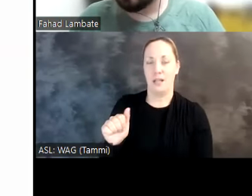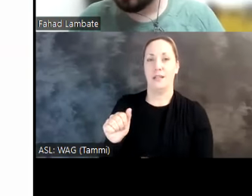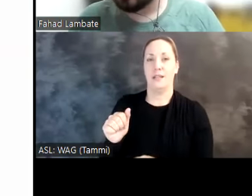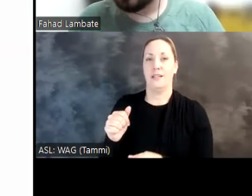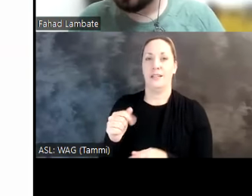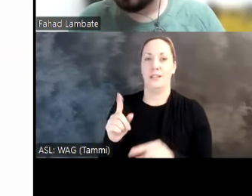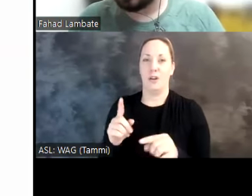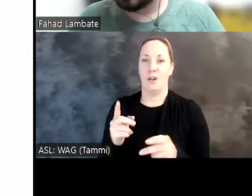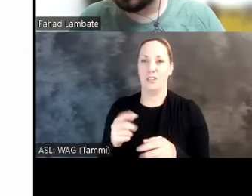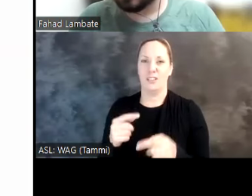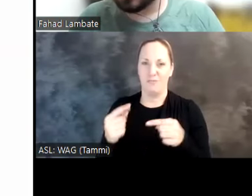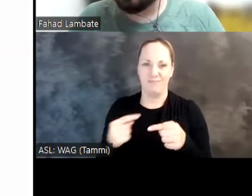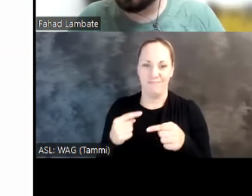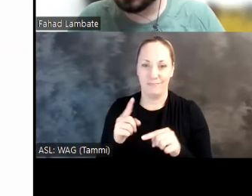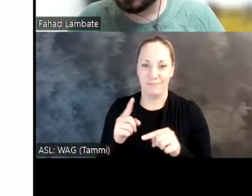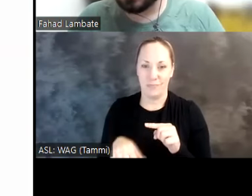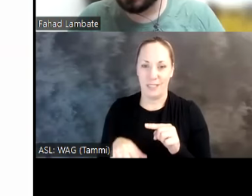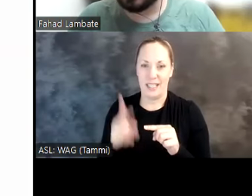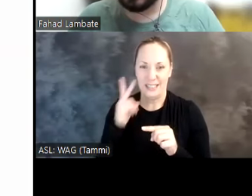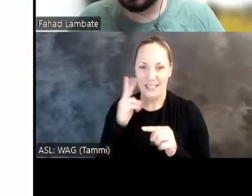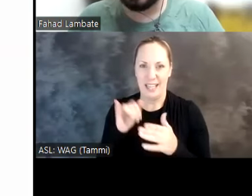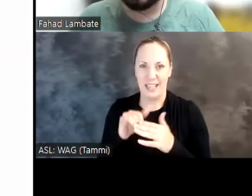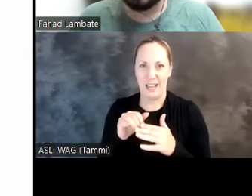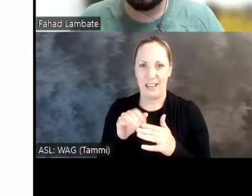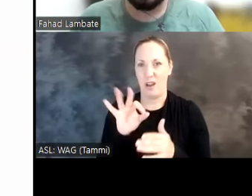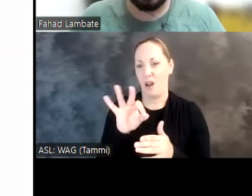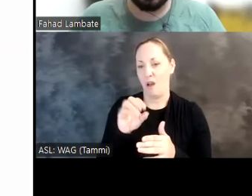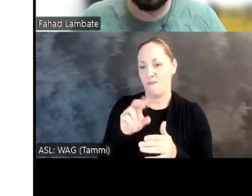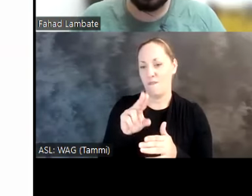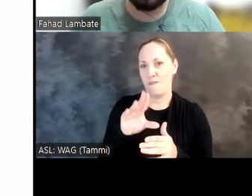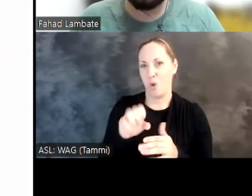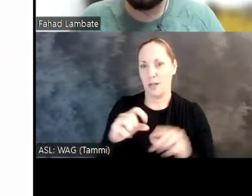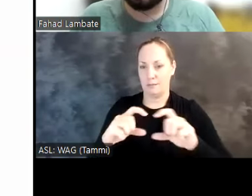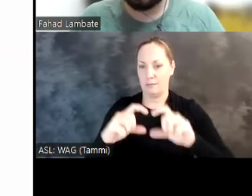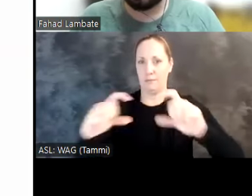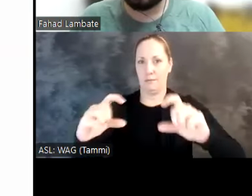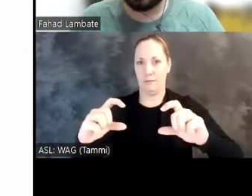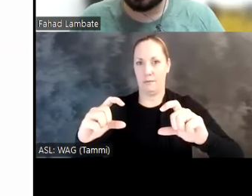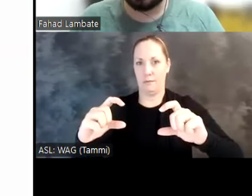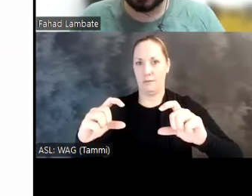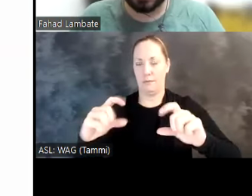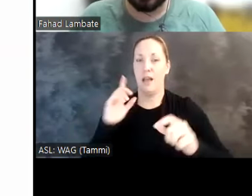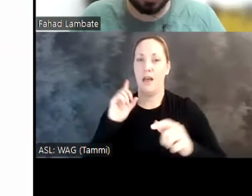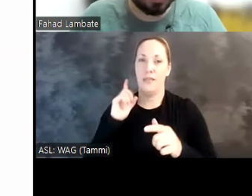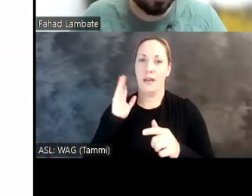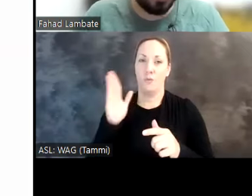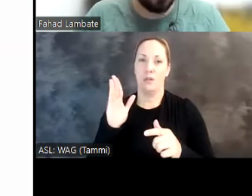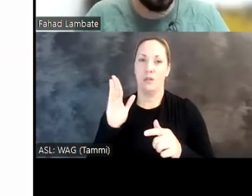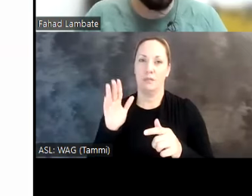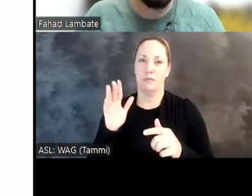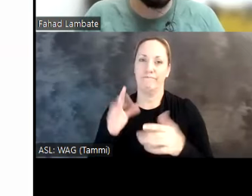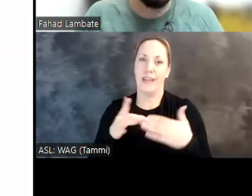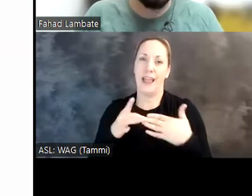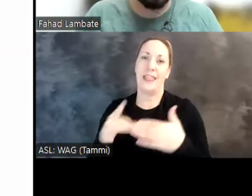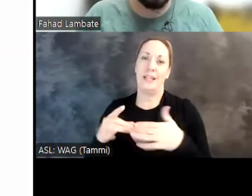be able to perceive this focus indicator, and then it will lead to challenges.